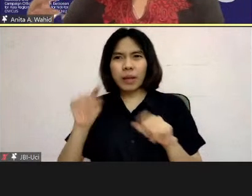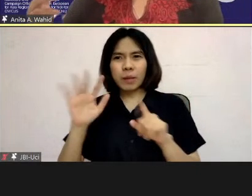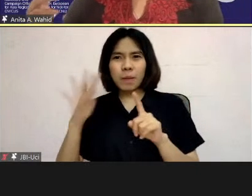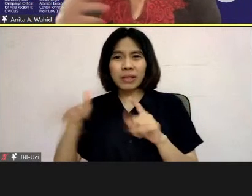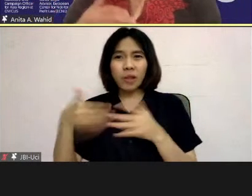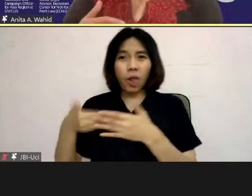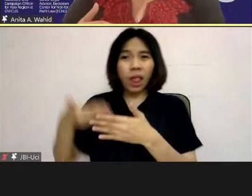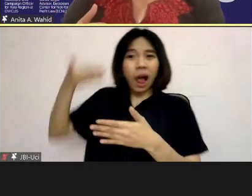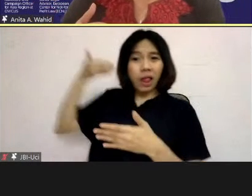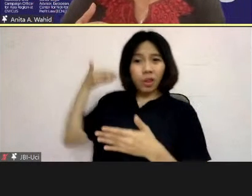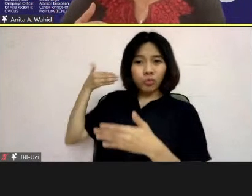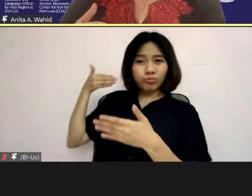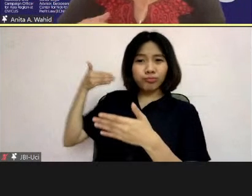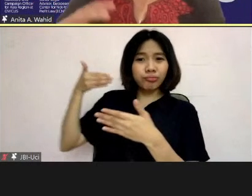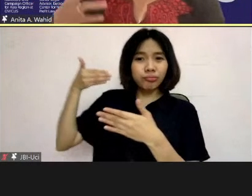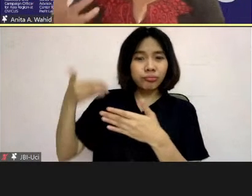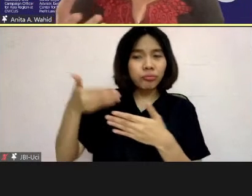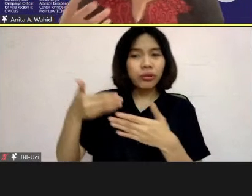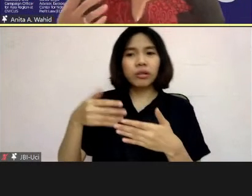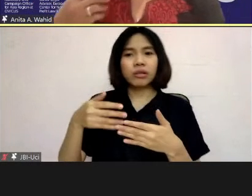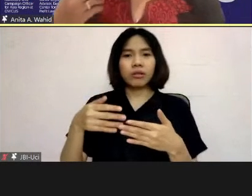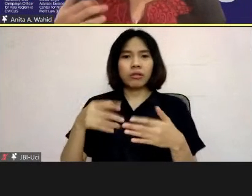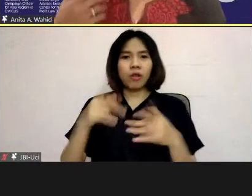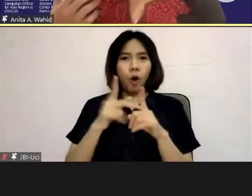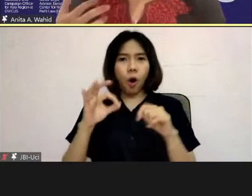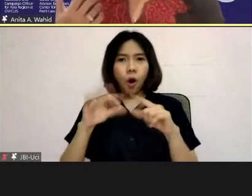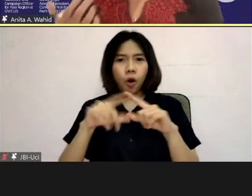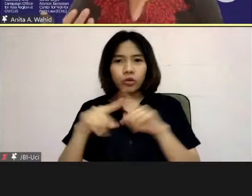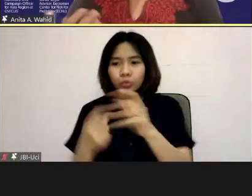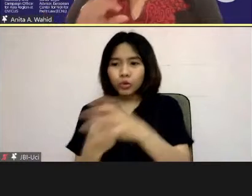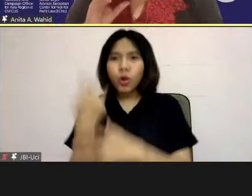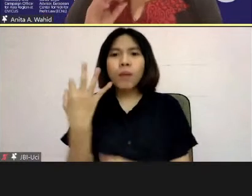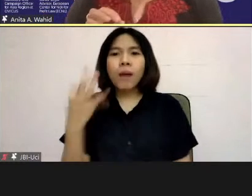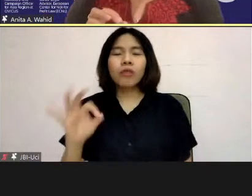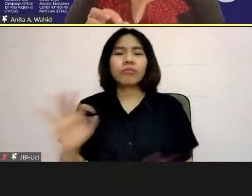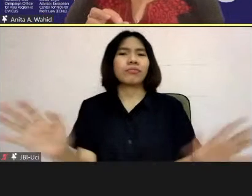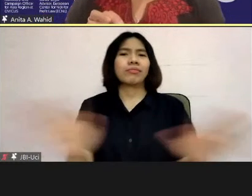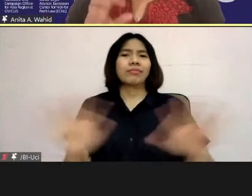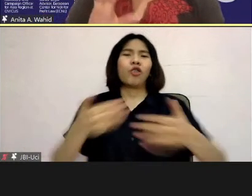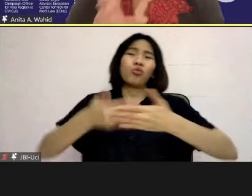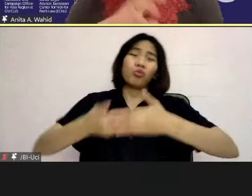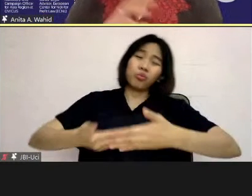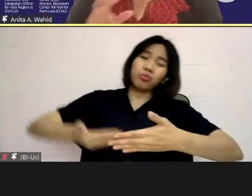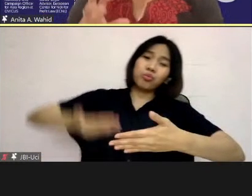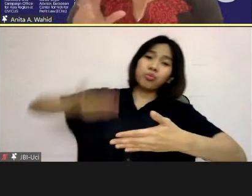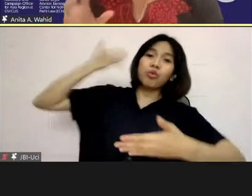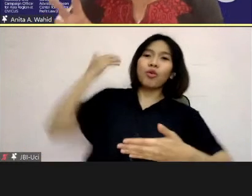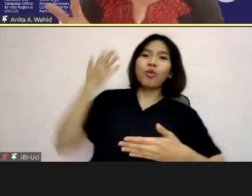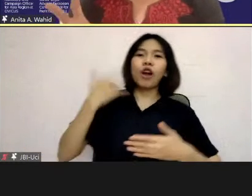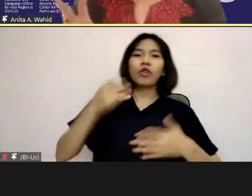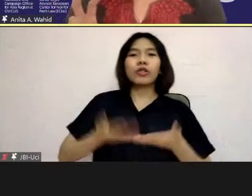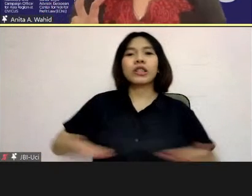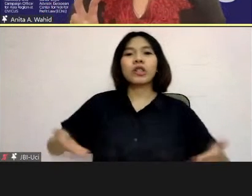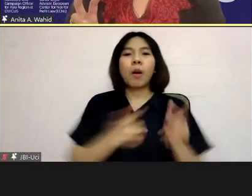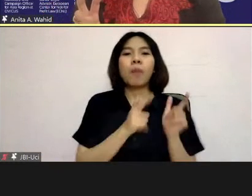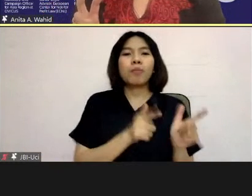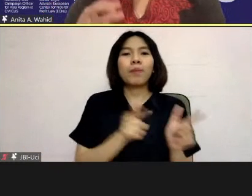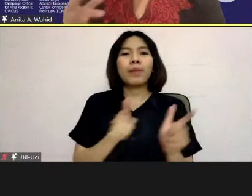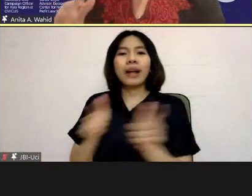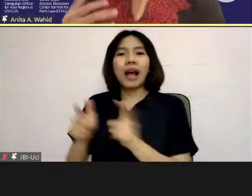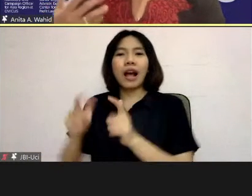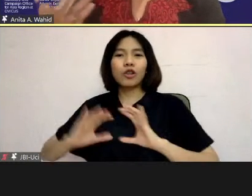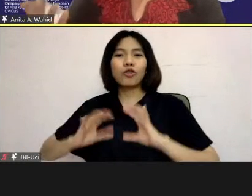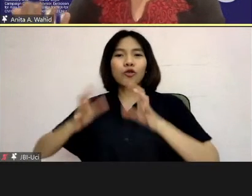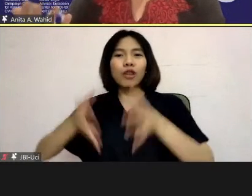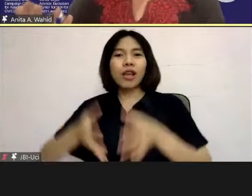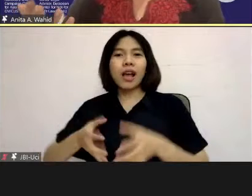phenomenon for the last decade or 2 decades recently. It's become something that's so actively being used, implemented, especially